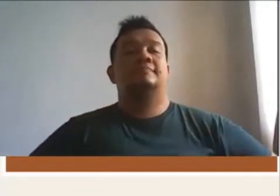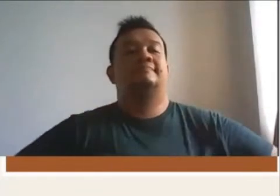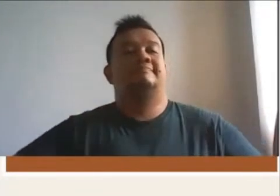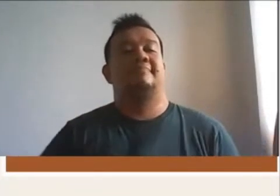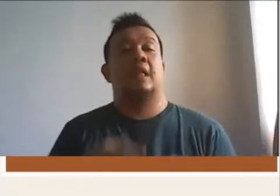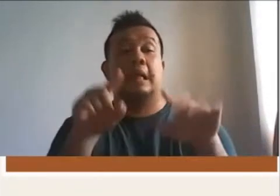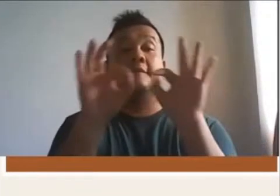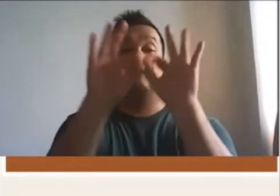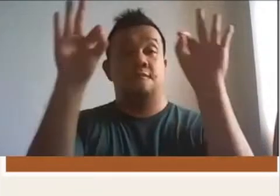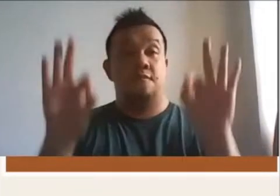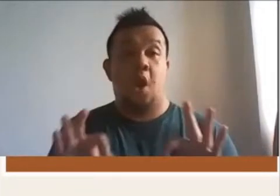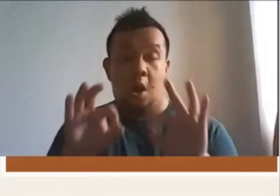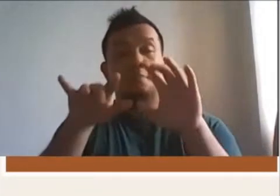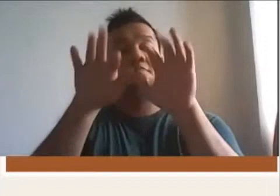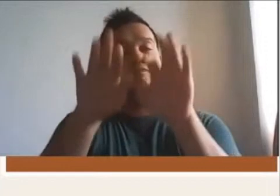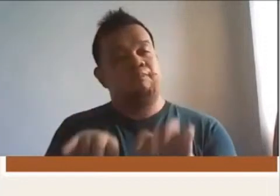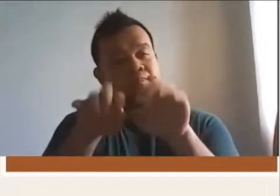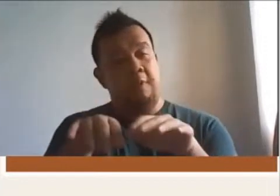donating, and